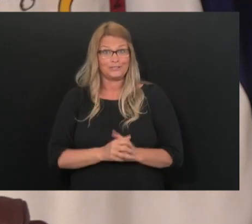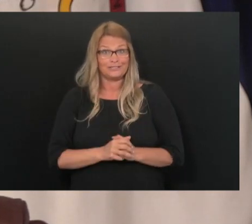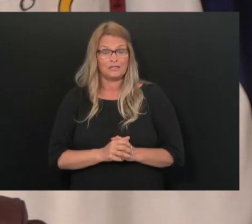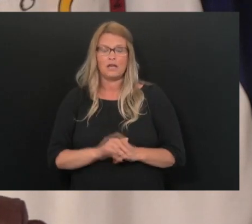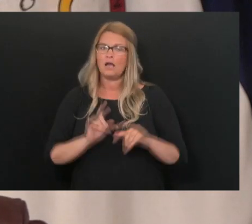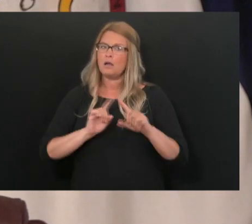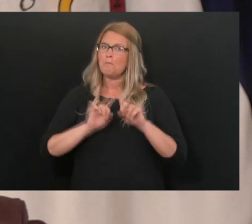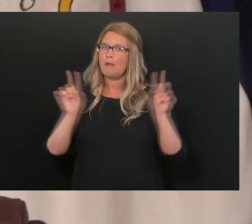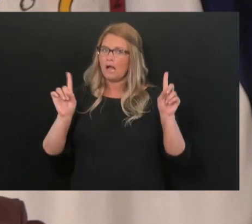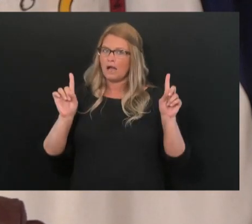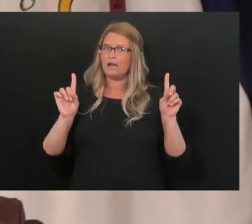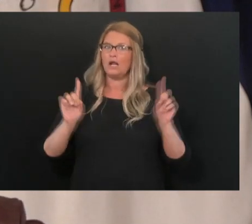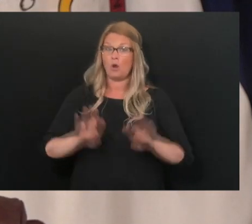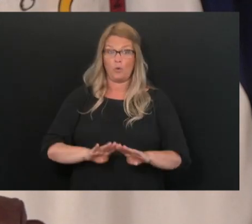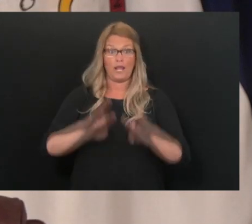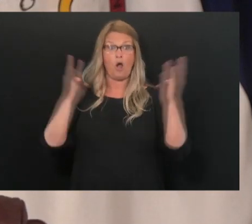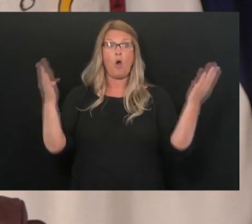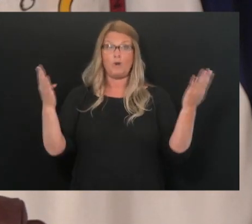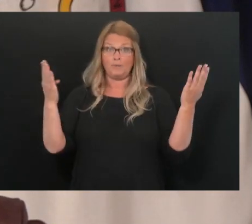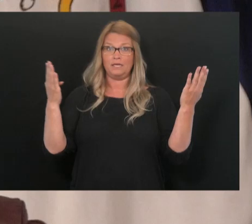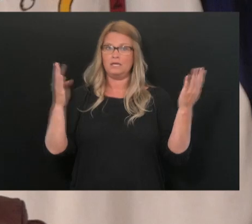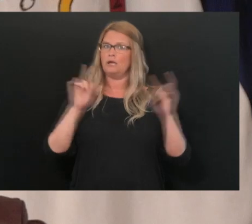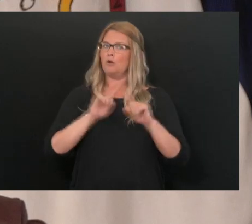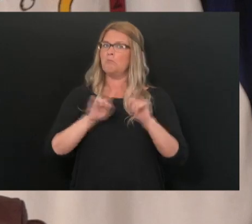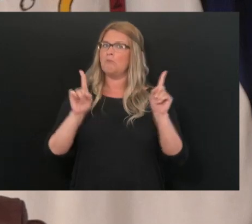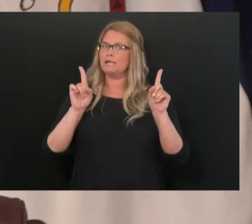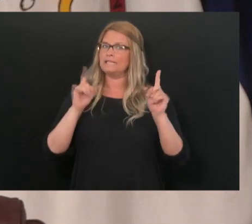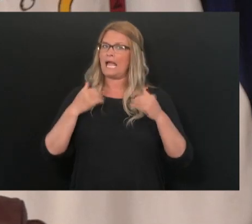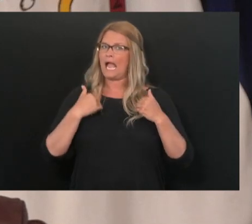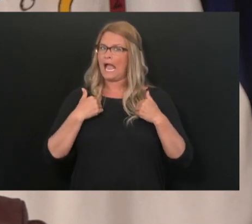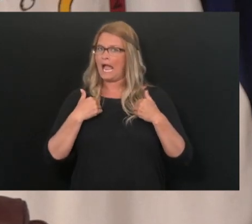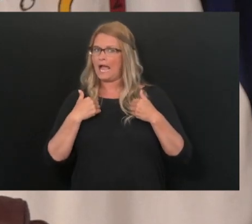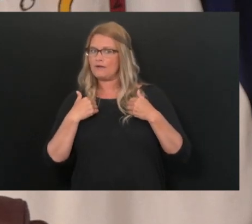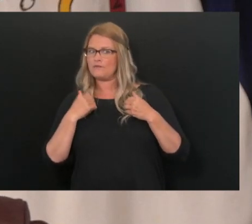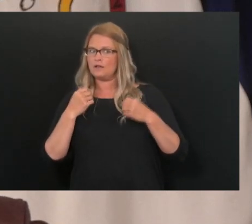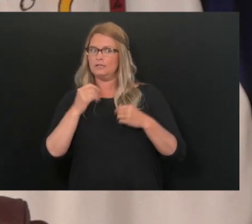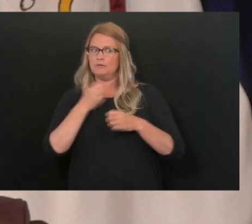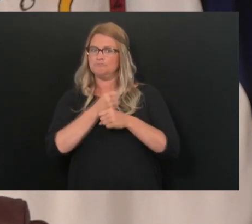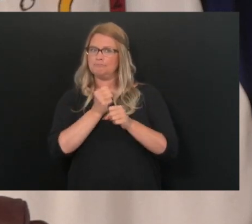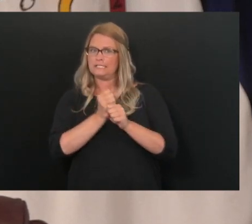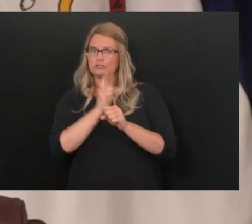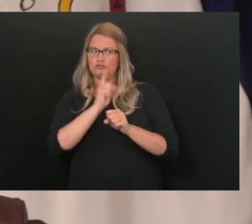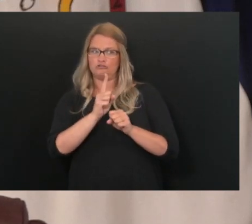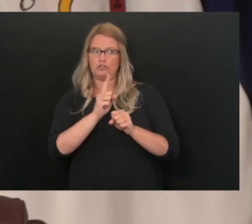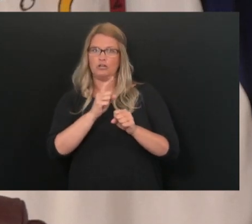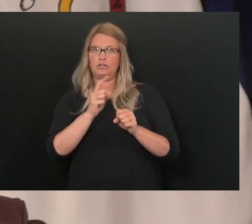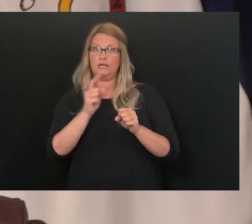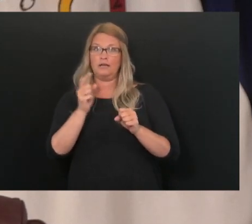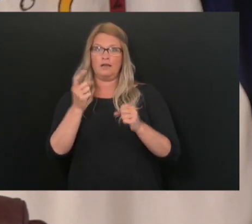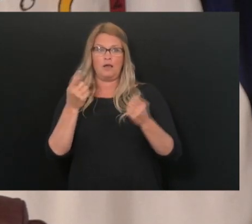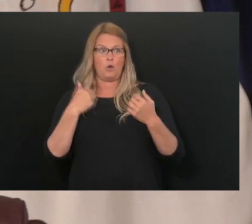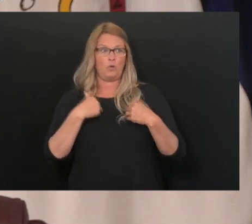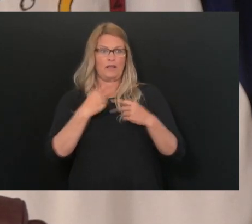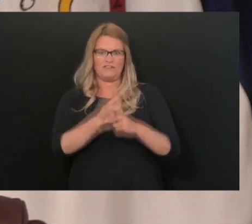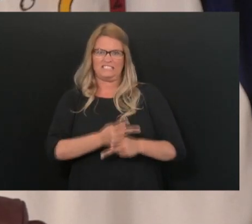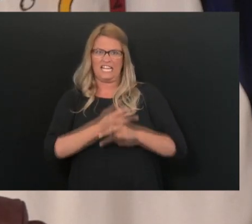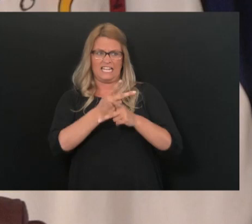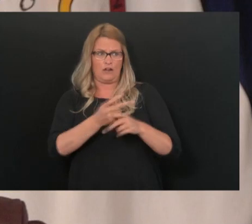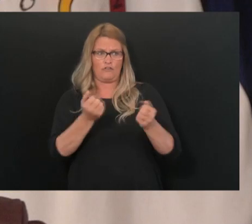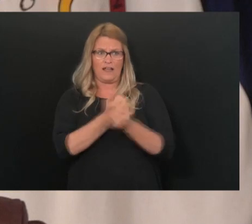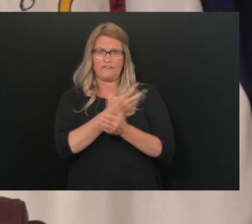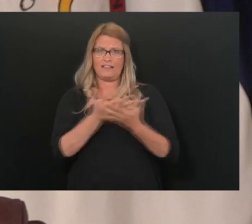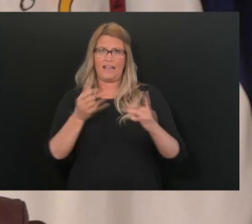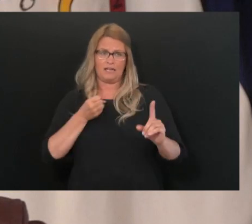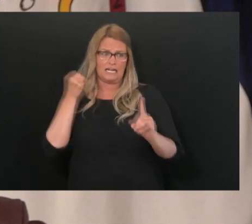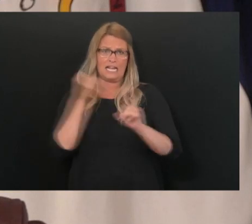in place the abilities to take care of an outbreak, the abilities from the